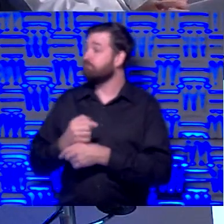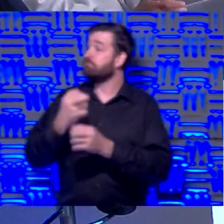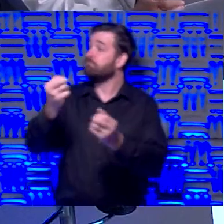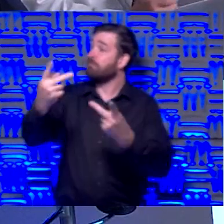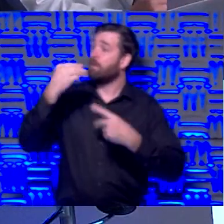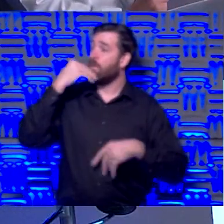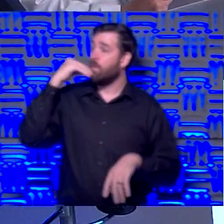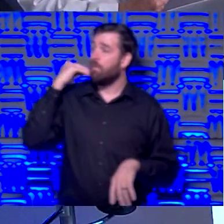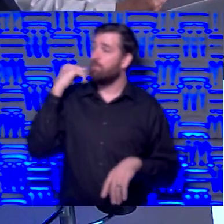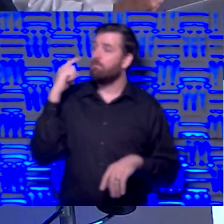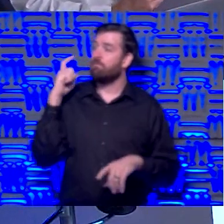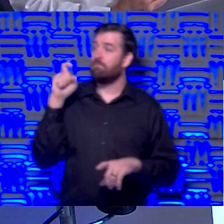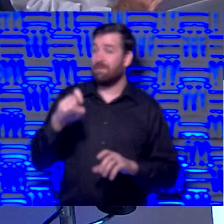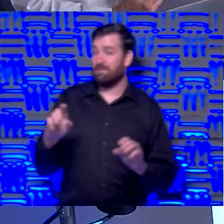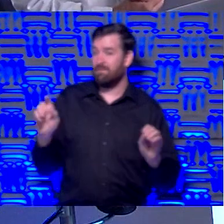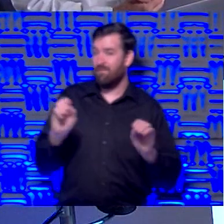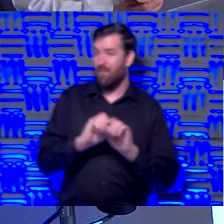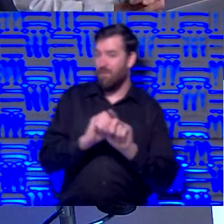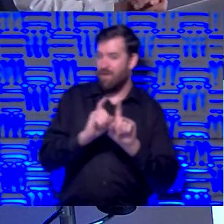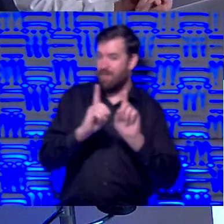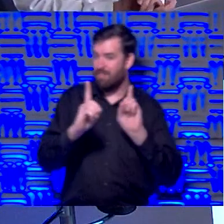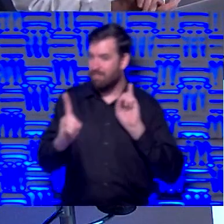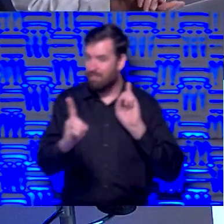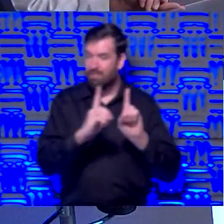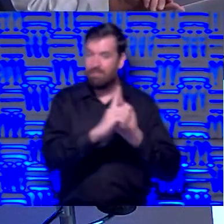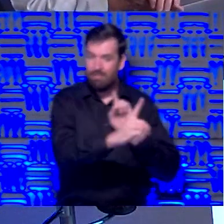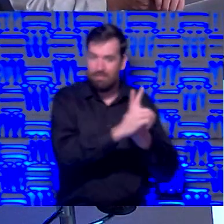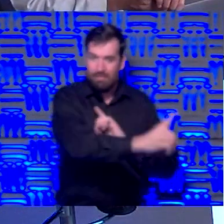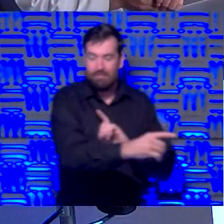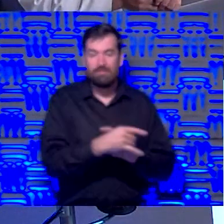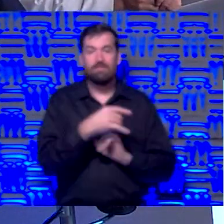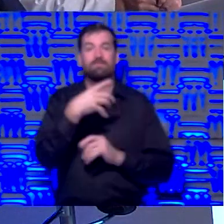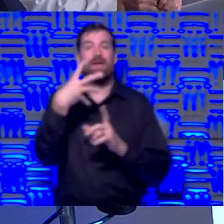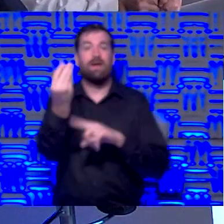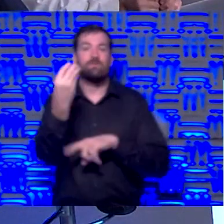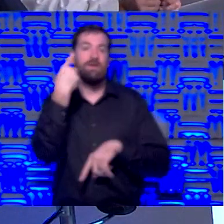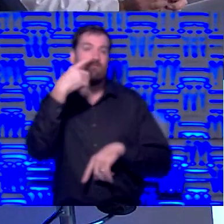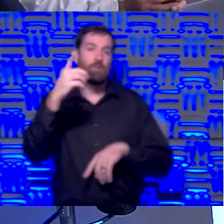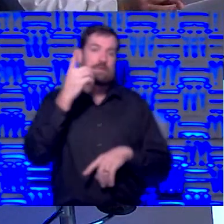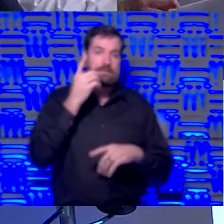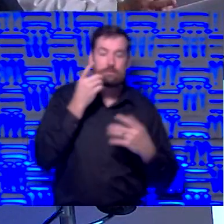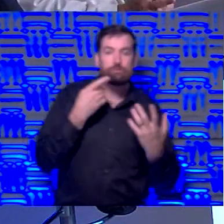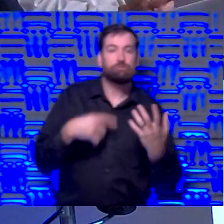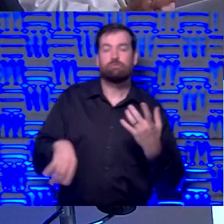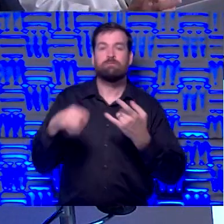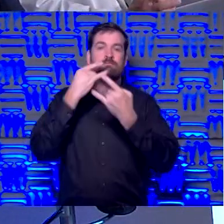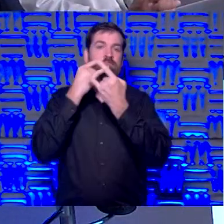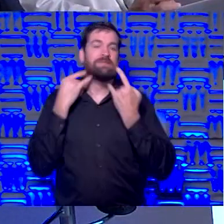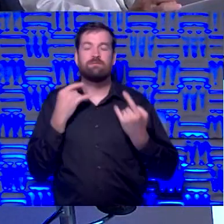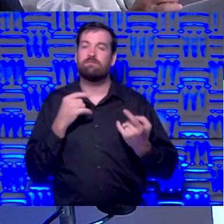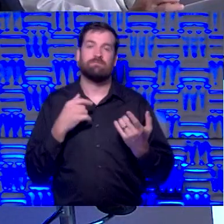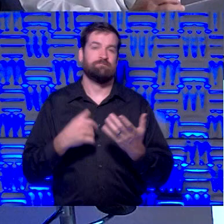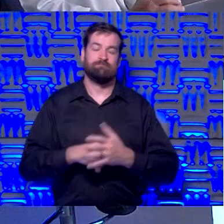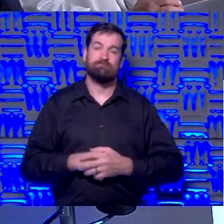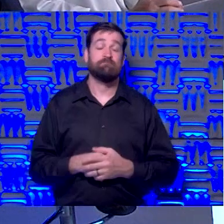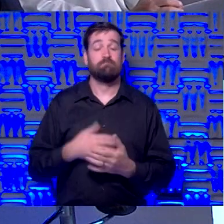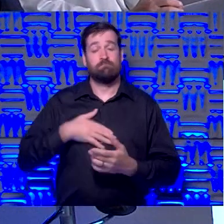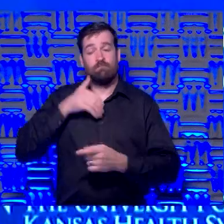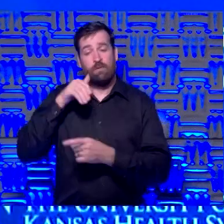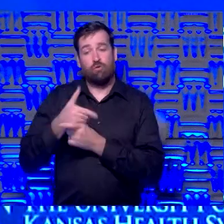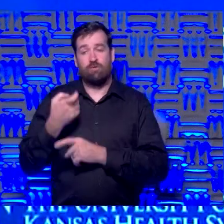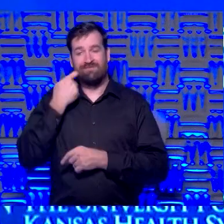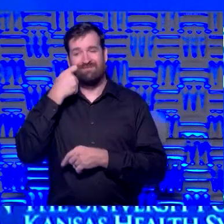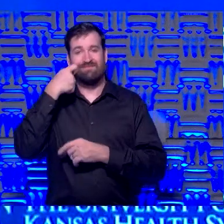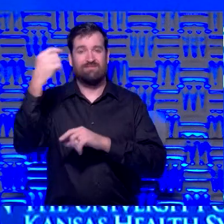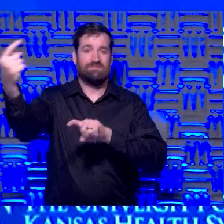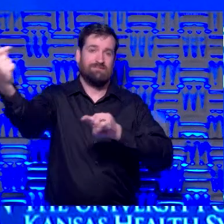they're going to have to be a little more distance in the home. People are going to have to wear a mask, sit outside Right. to have dinner. It's not the same as if they were constantly in your bubble. Right. My daughter came home from